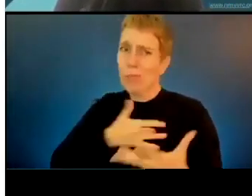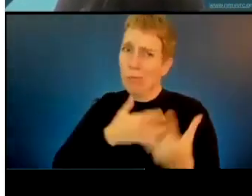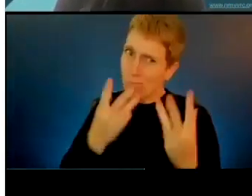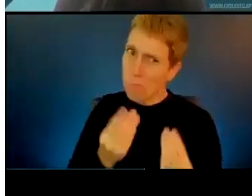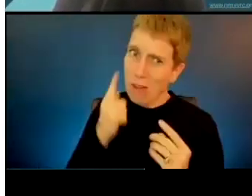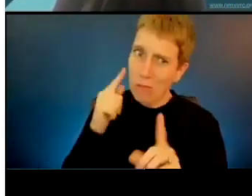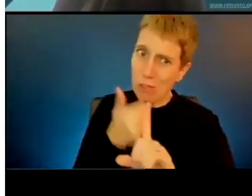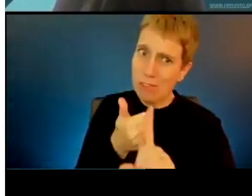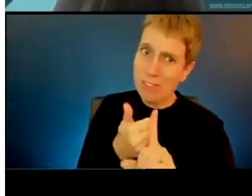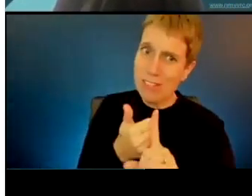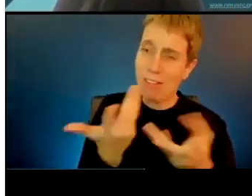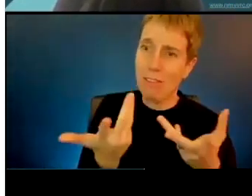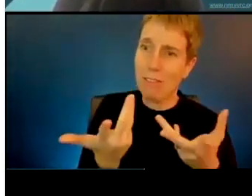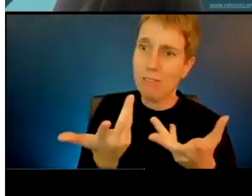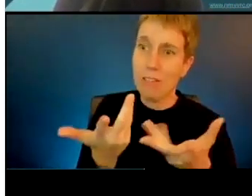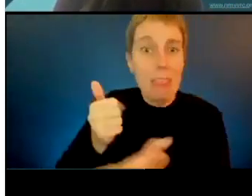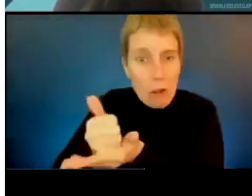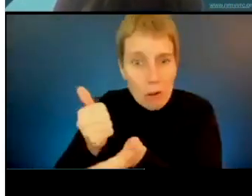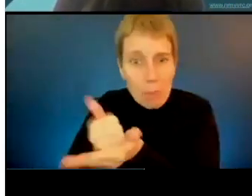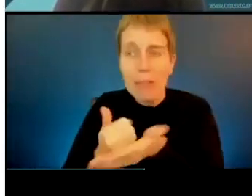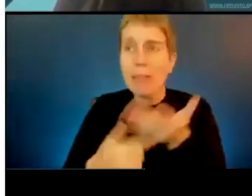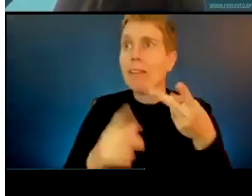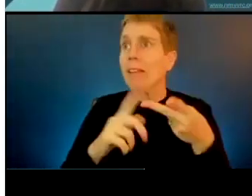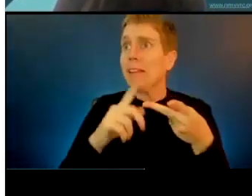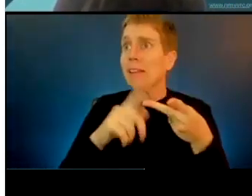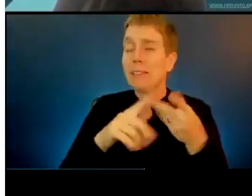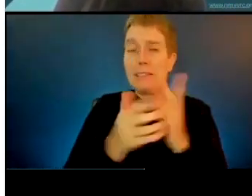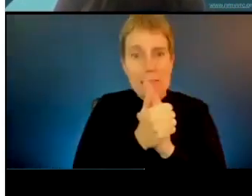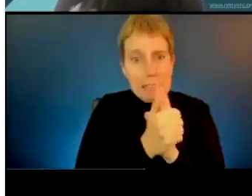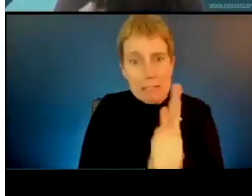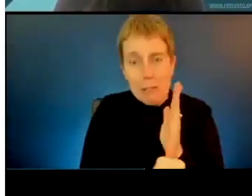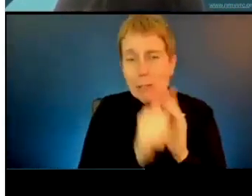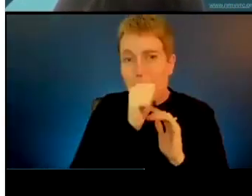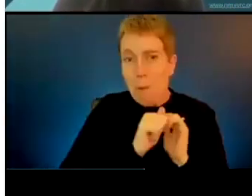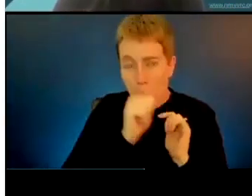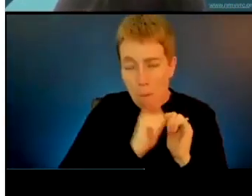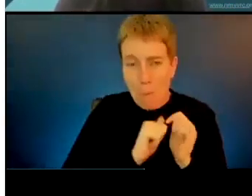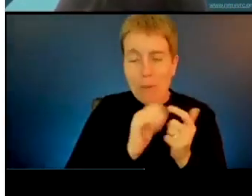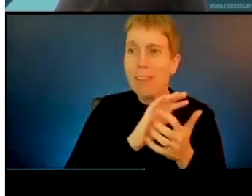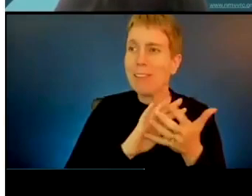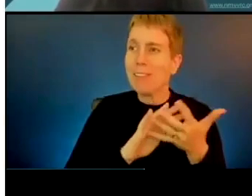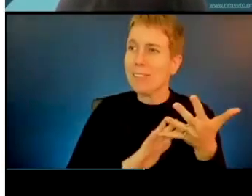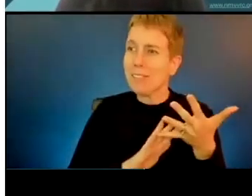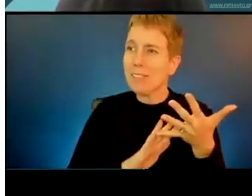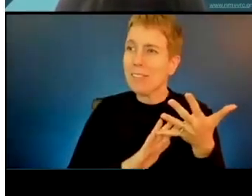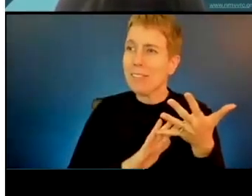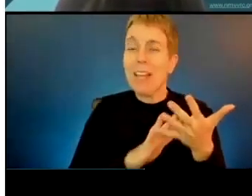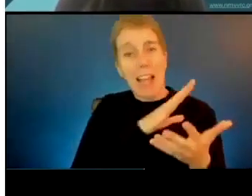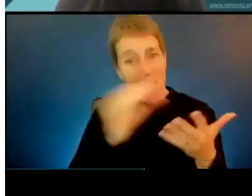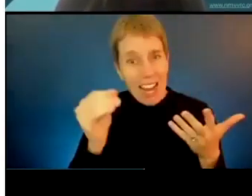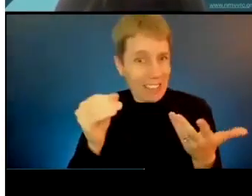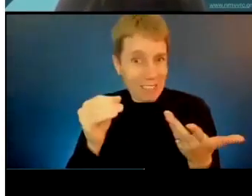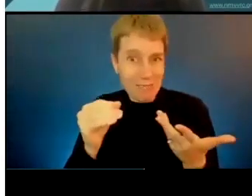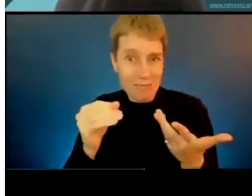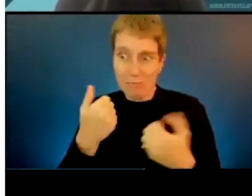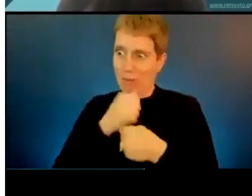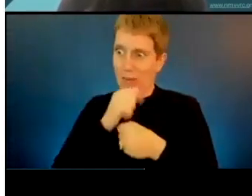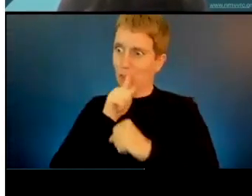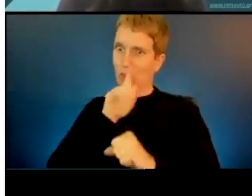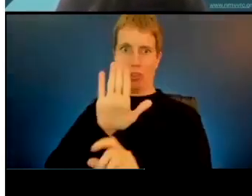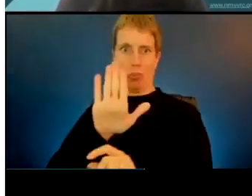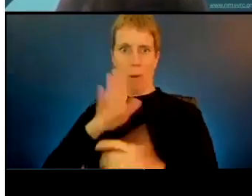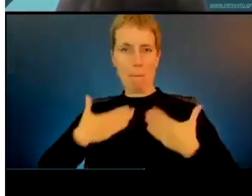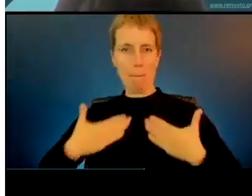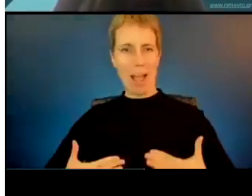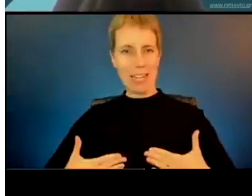or using your coping skills or things that are equally as important, such as making sure you're getting enough sleep, eating appropriately and